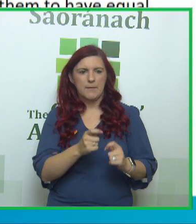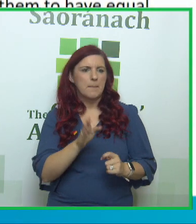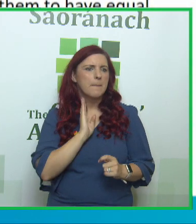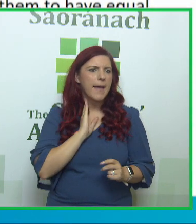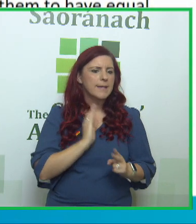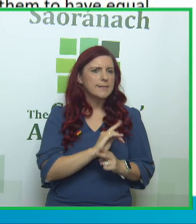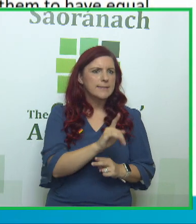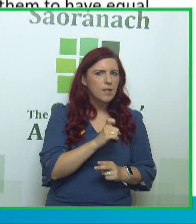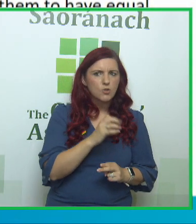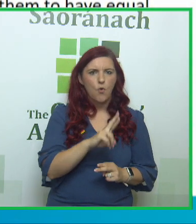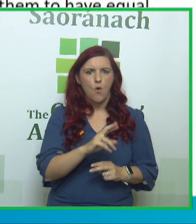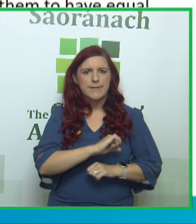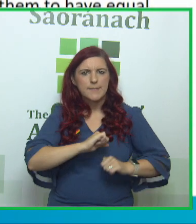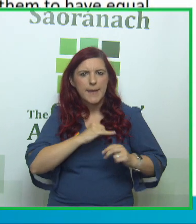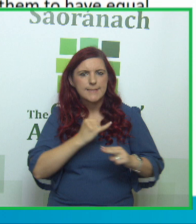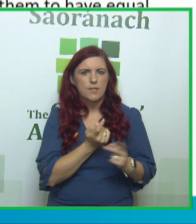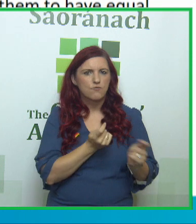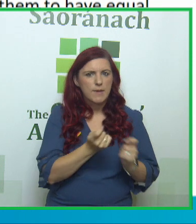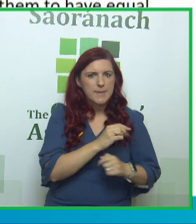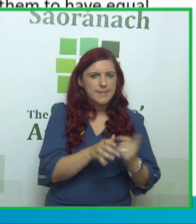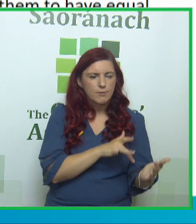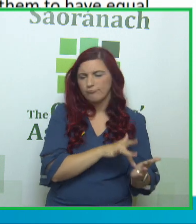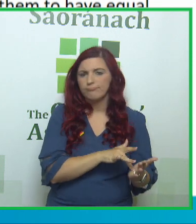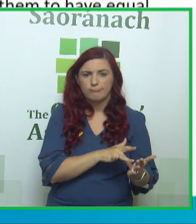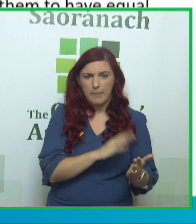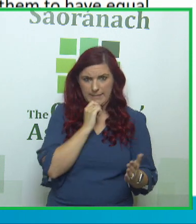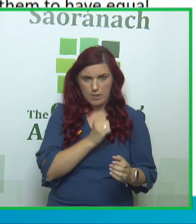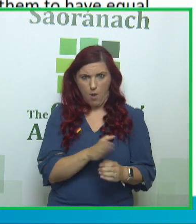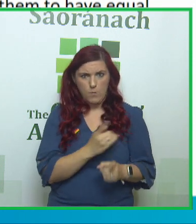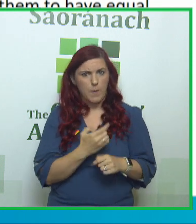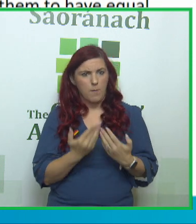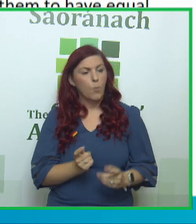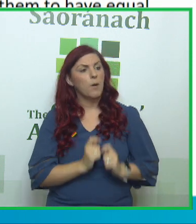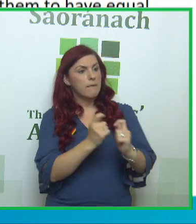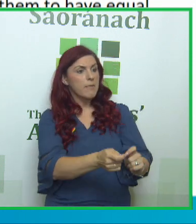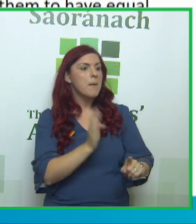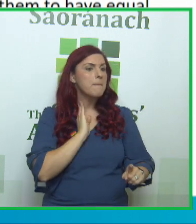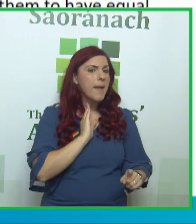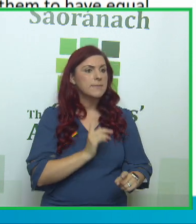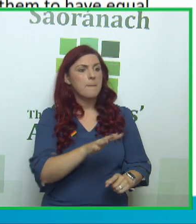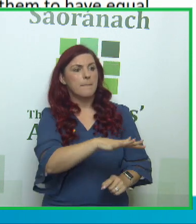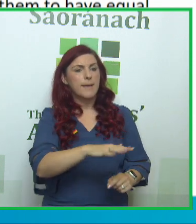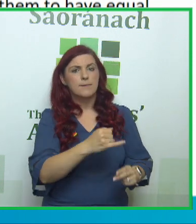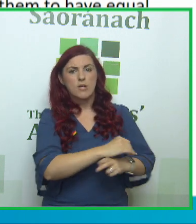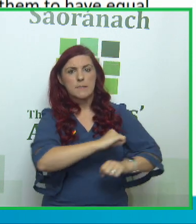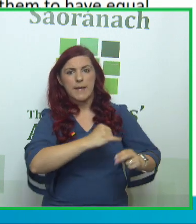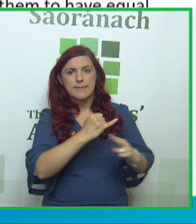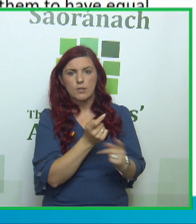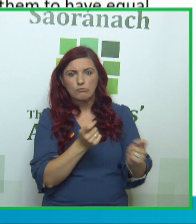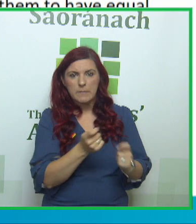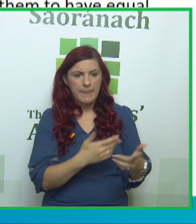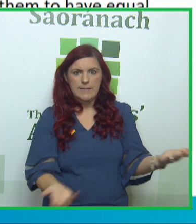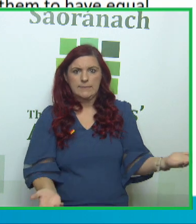in detox, because effectively that's what we're doing at the moment. We're giving people a place in treatment